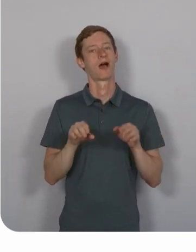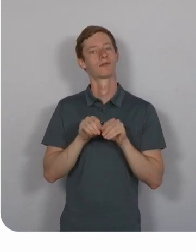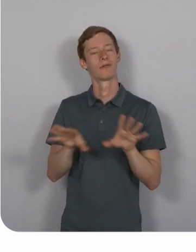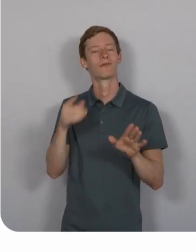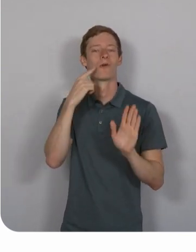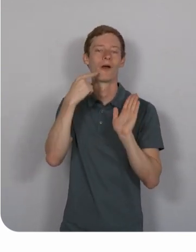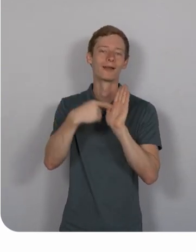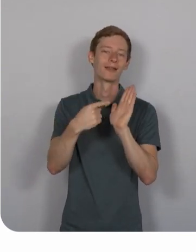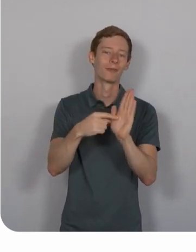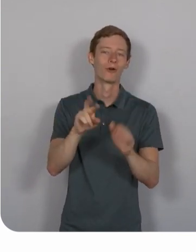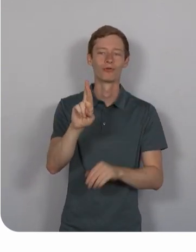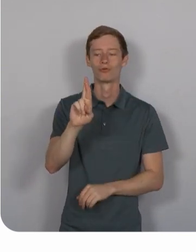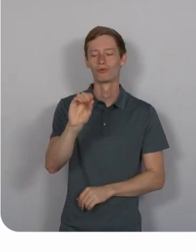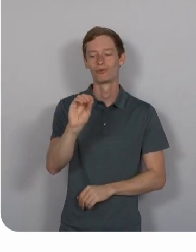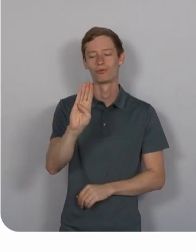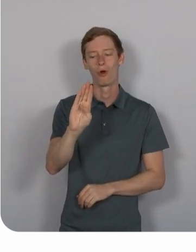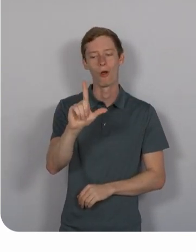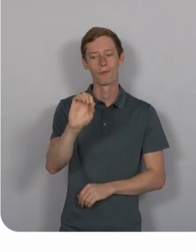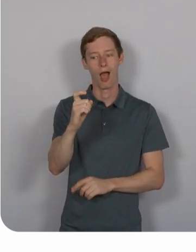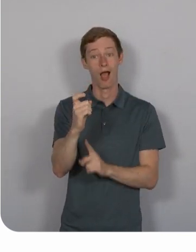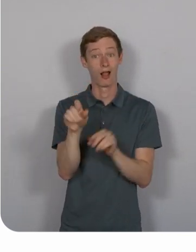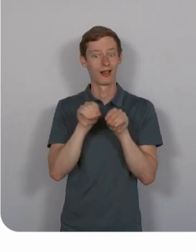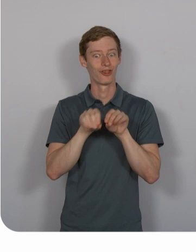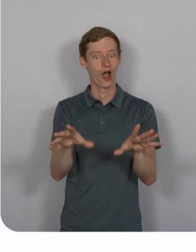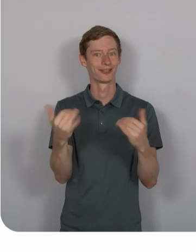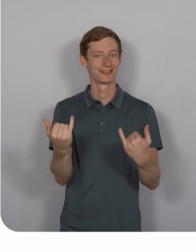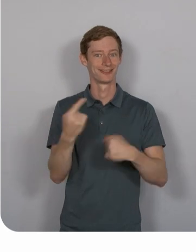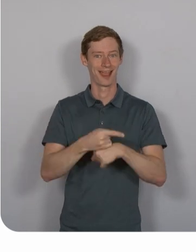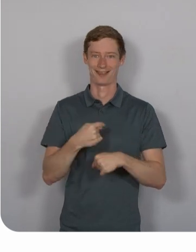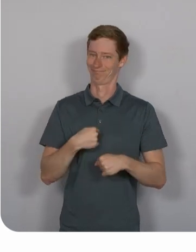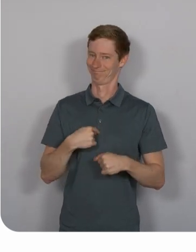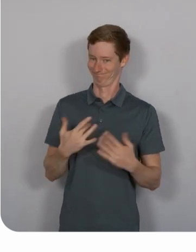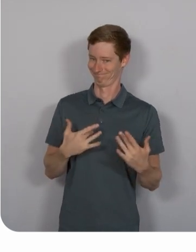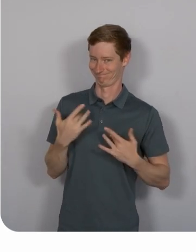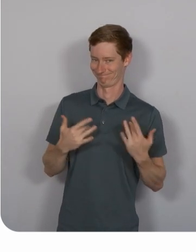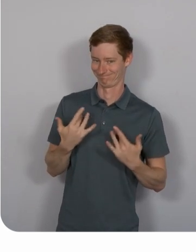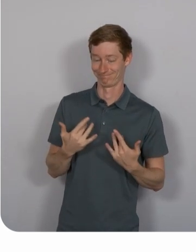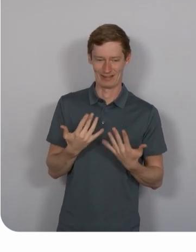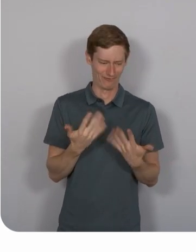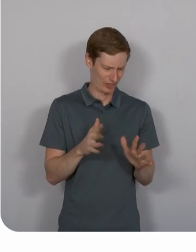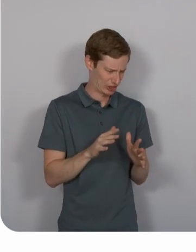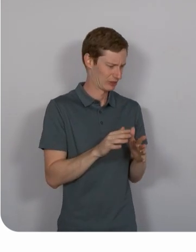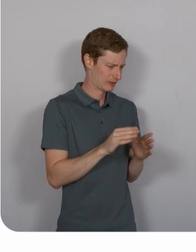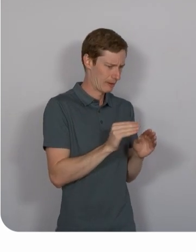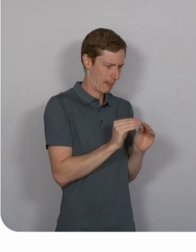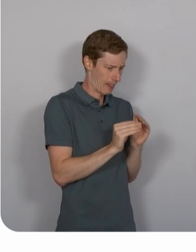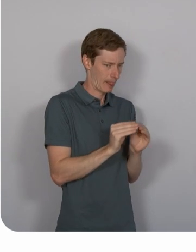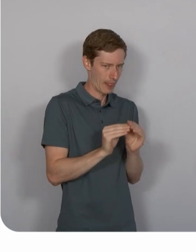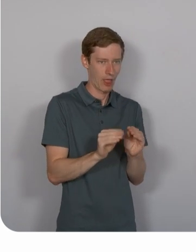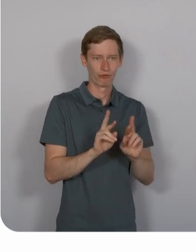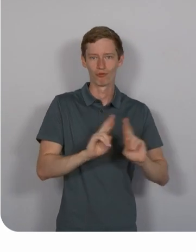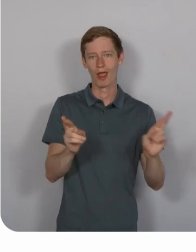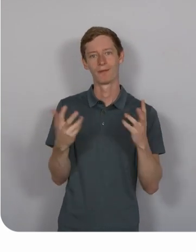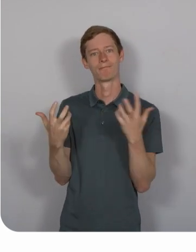Roblox, which is launching today. I'm really excited for this one after taking the time to optimize it for VR.